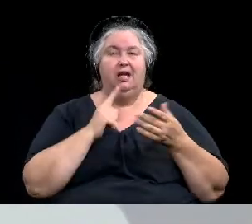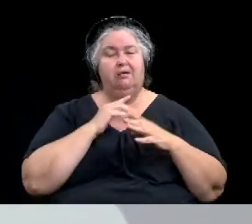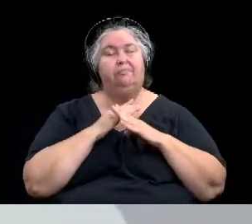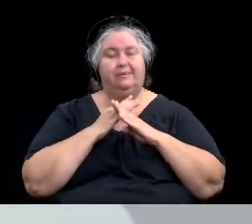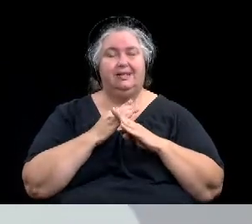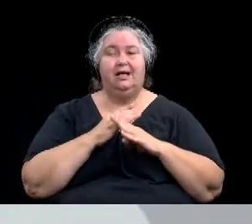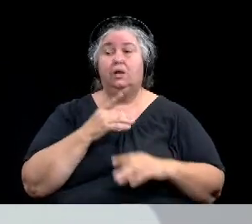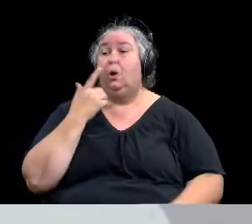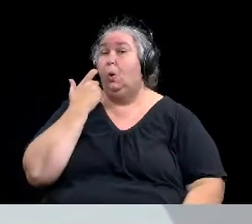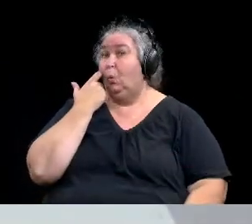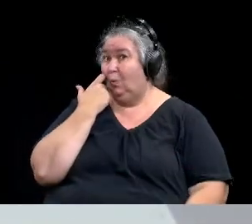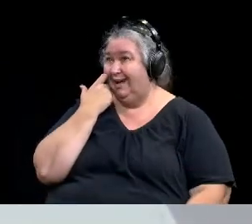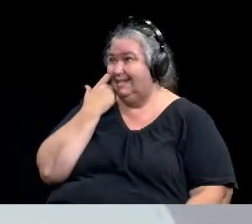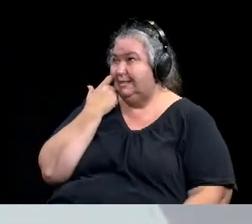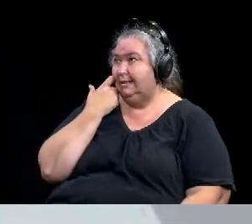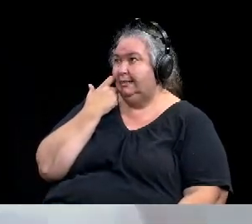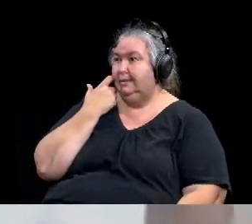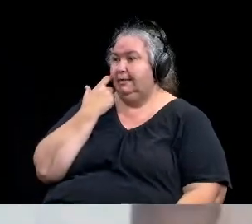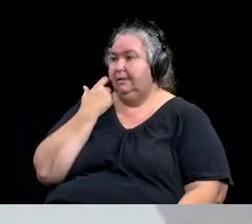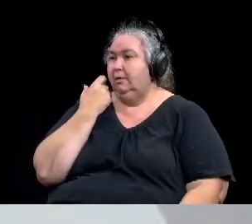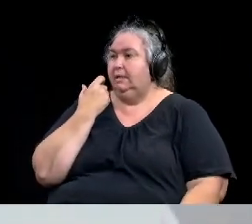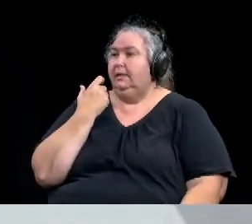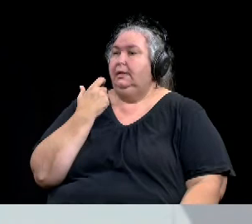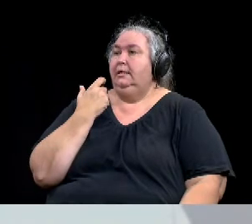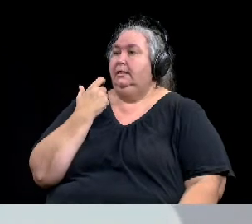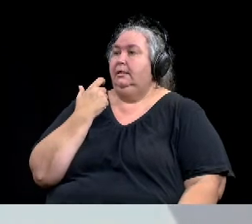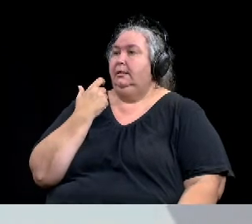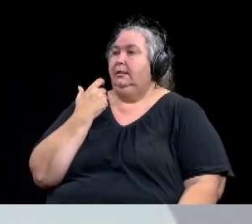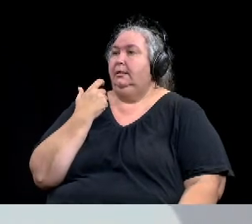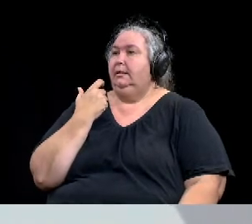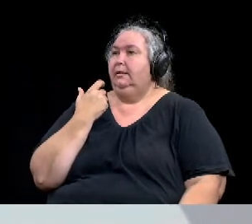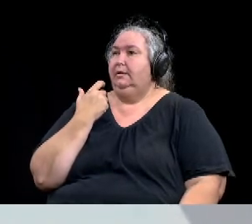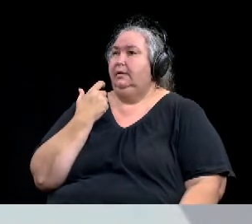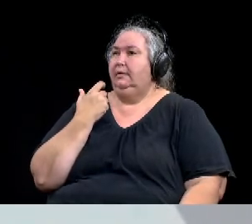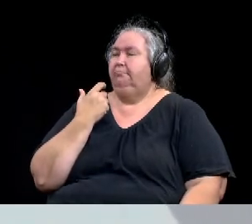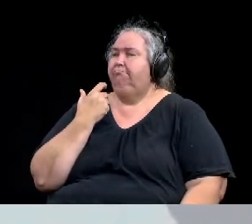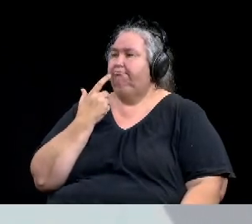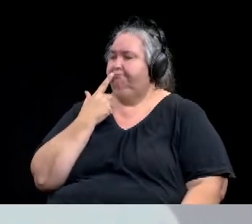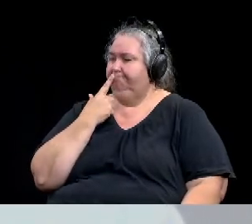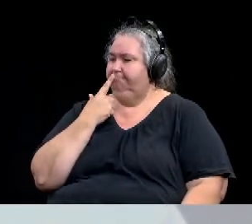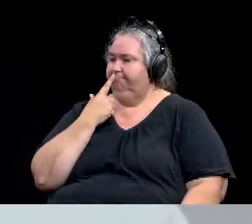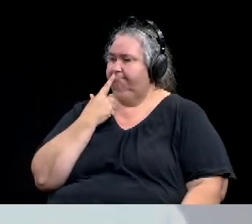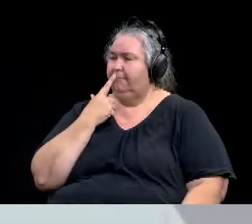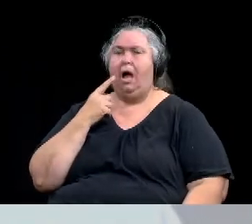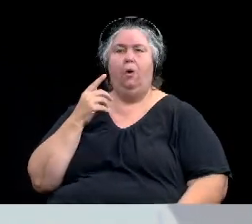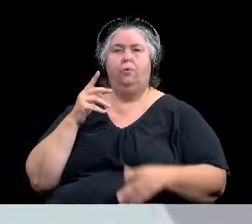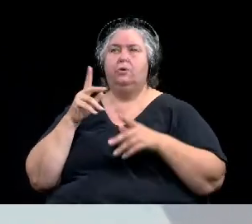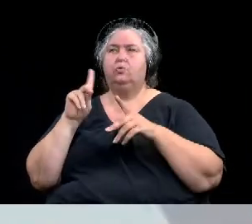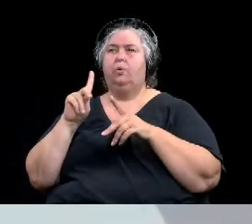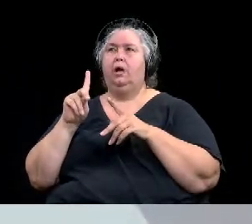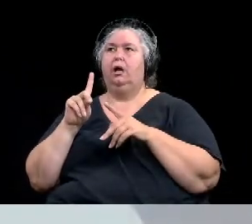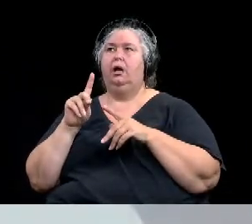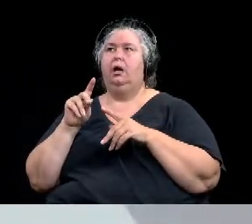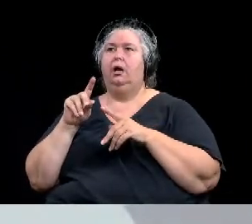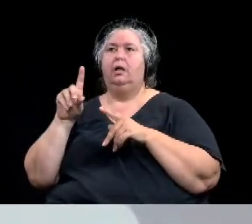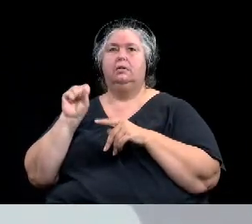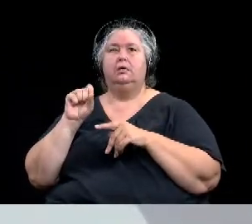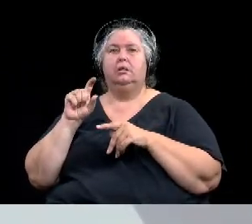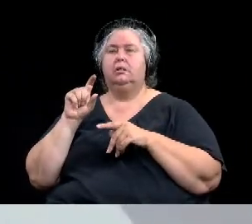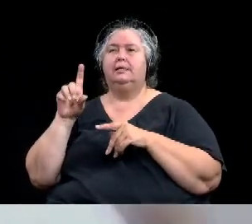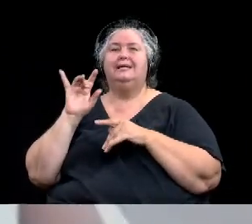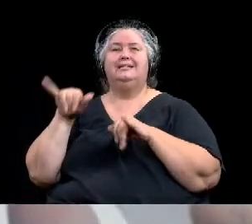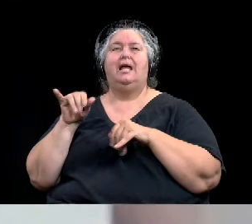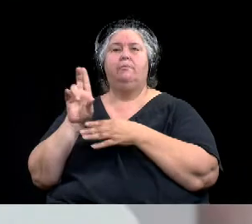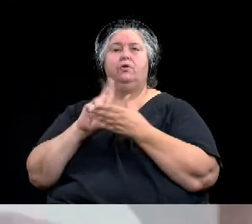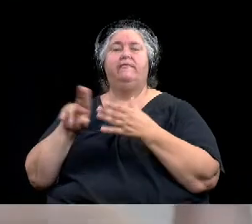recent simulation, actually I think this was in Stockholm, where the Nobel Prize is awarded. It was the same university